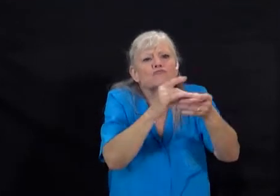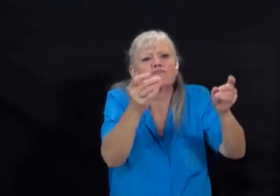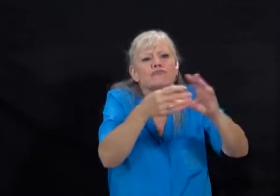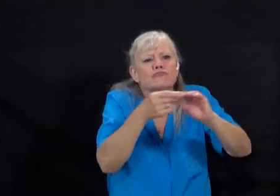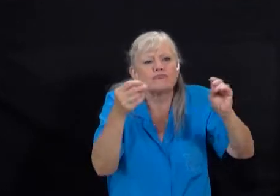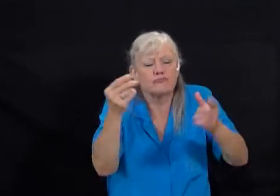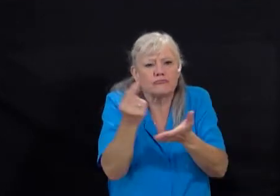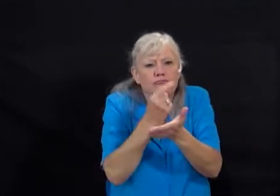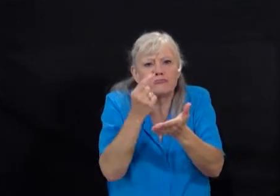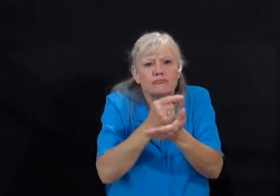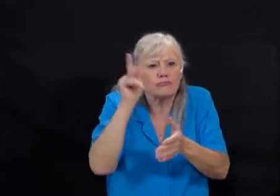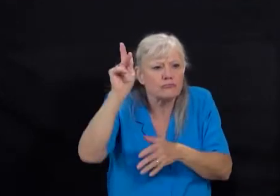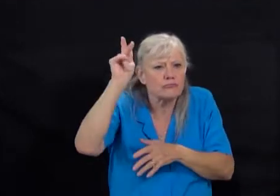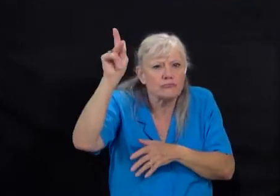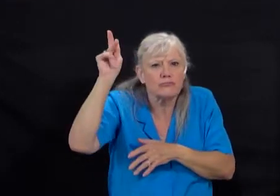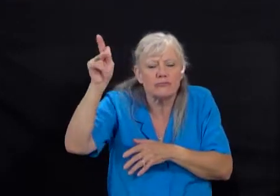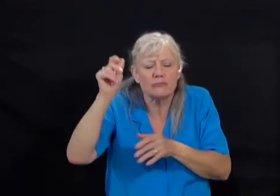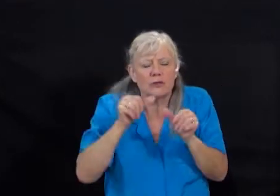the work of the church.